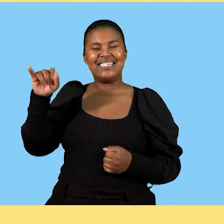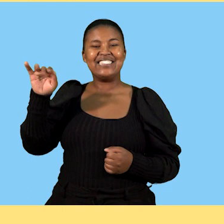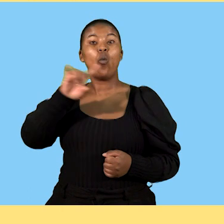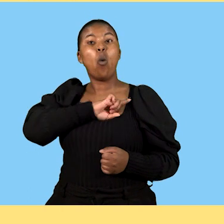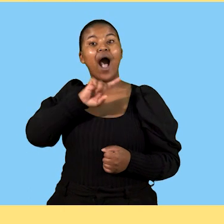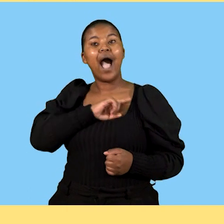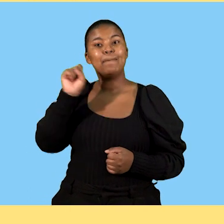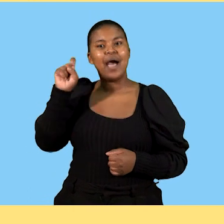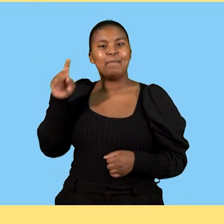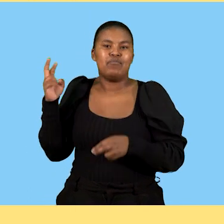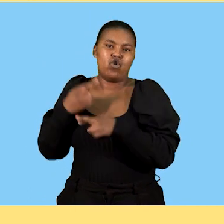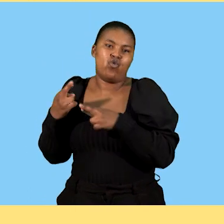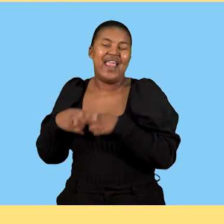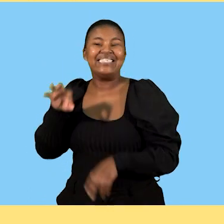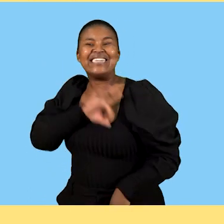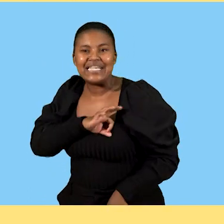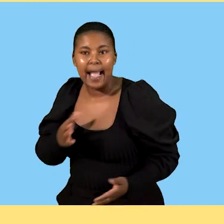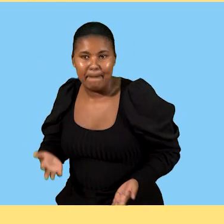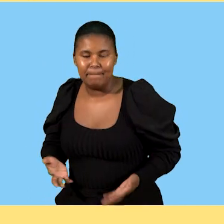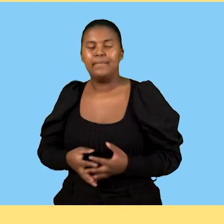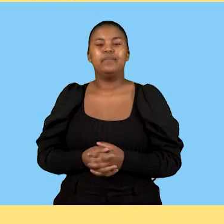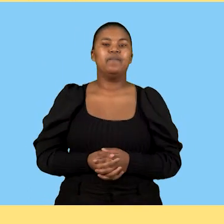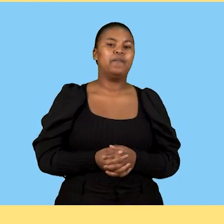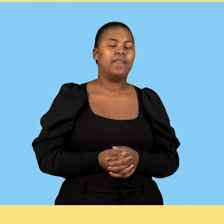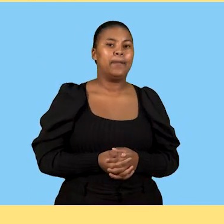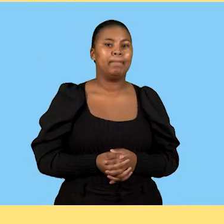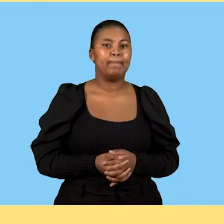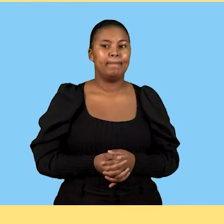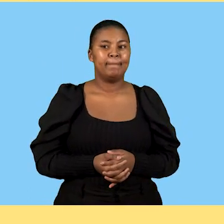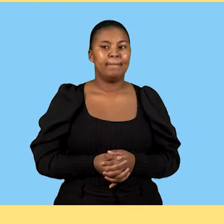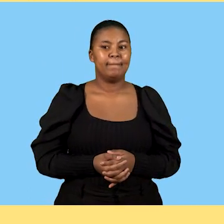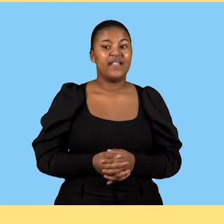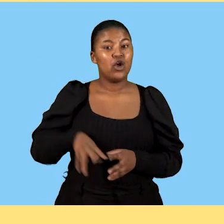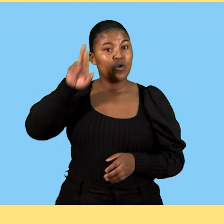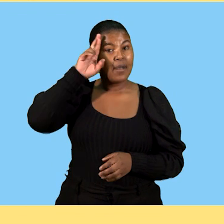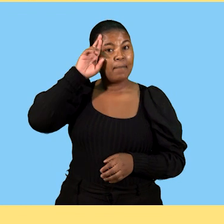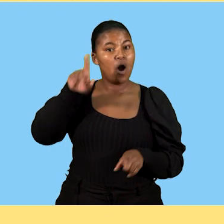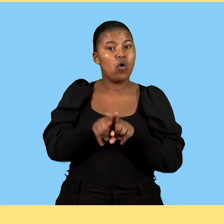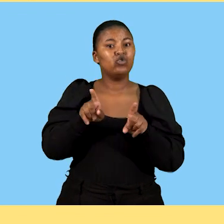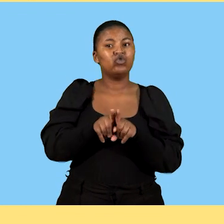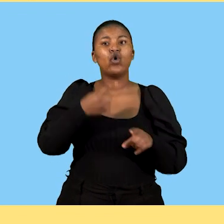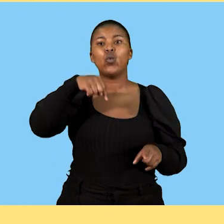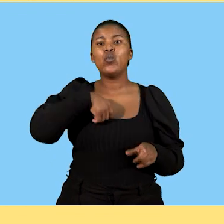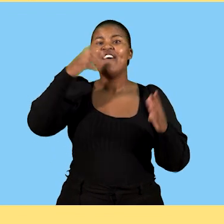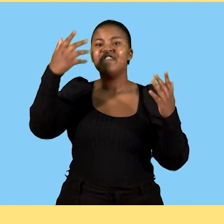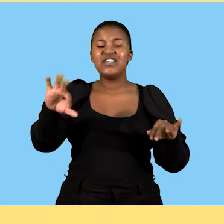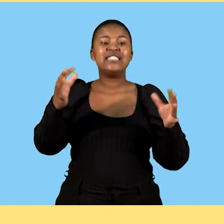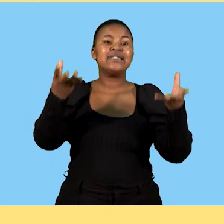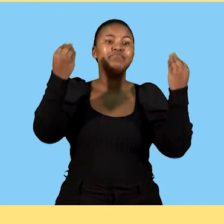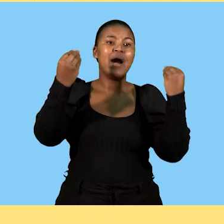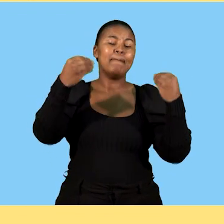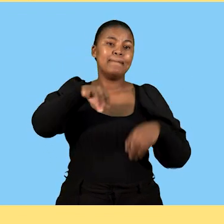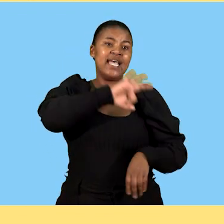is rent income. And then remember, we had income received in advance, which was